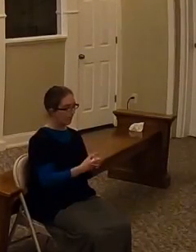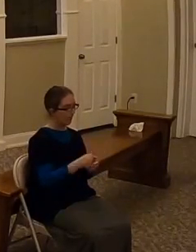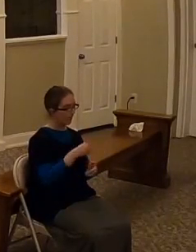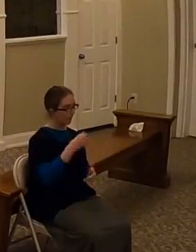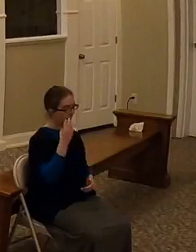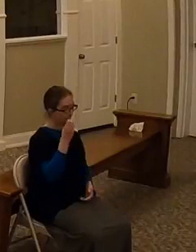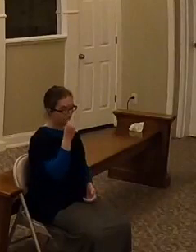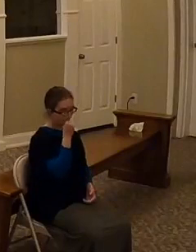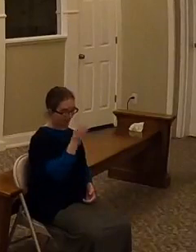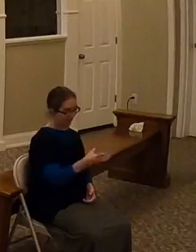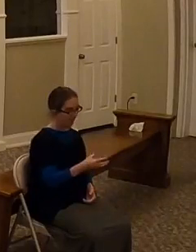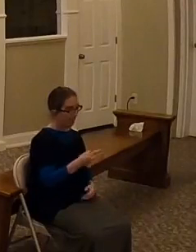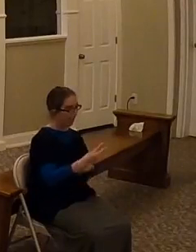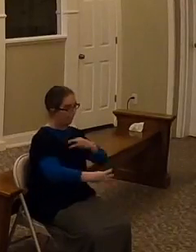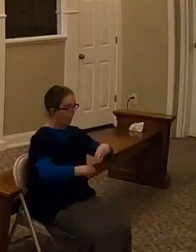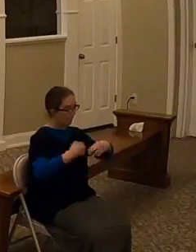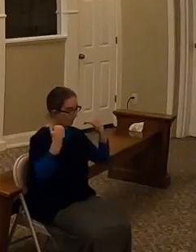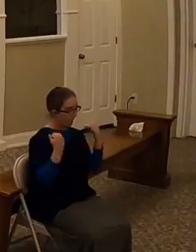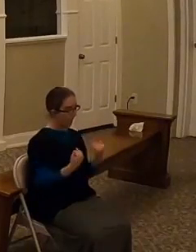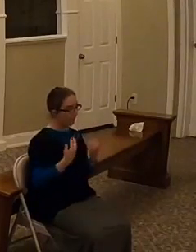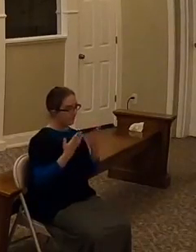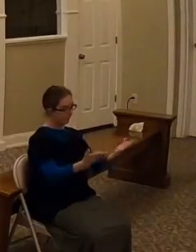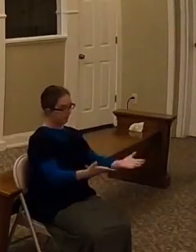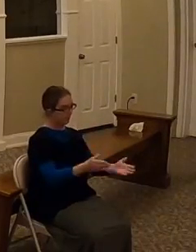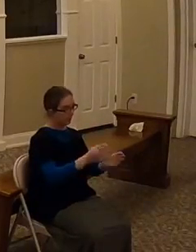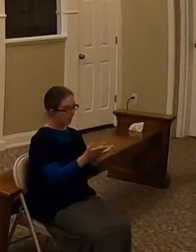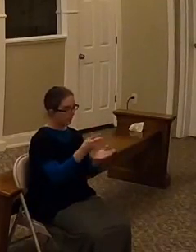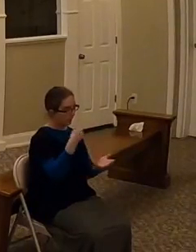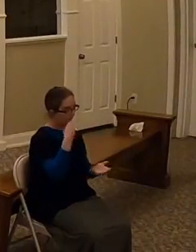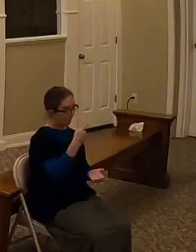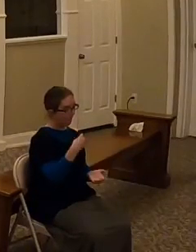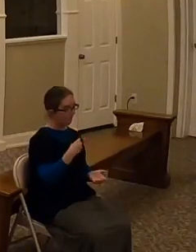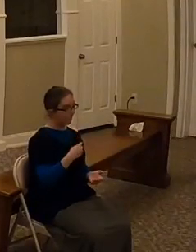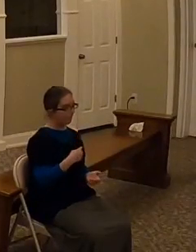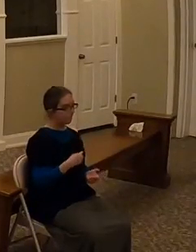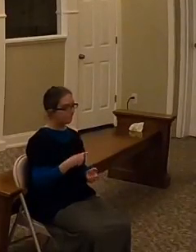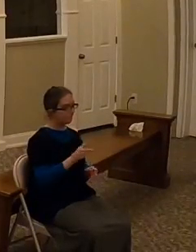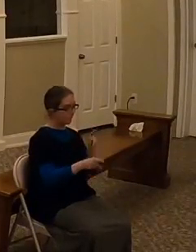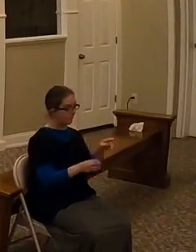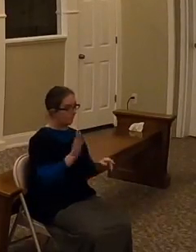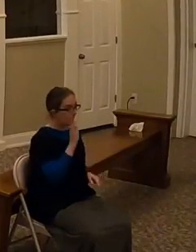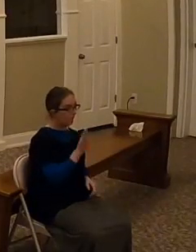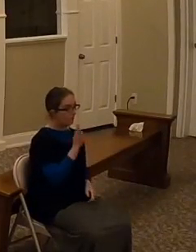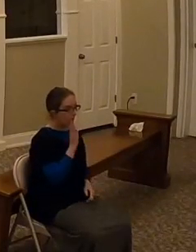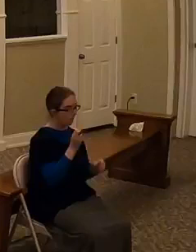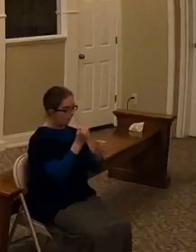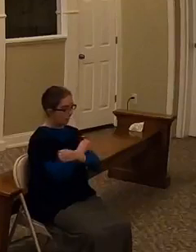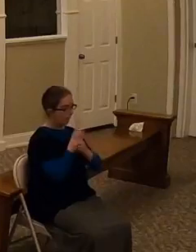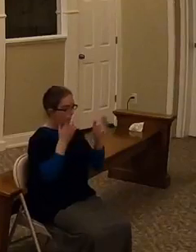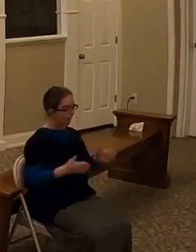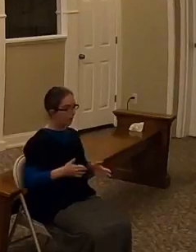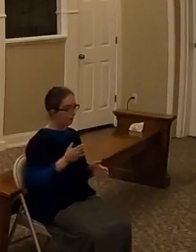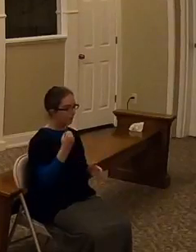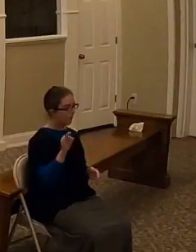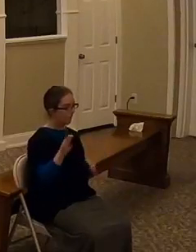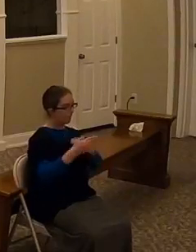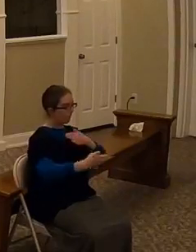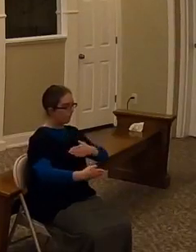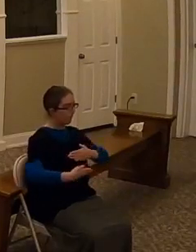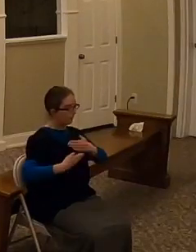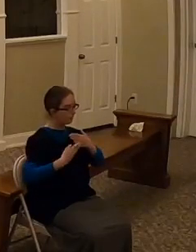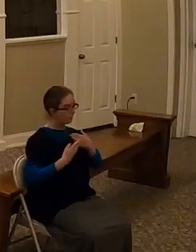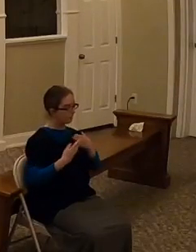baloney the world has got to offer. You know, the Bible tells me that in the last days, people would be lovers of